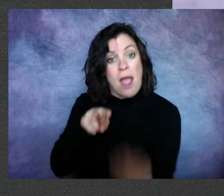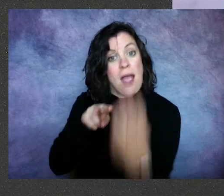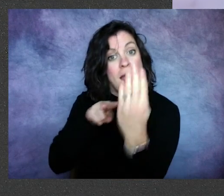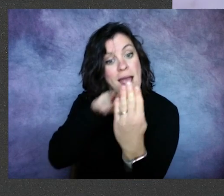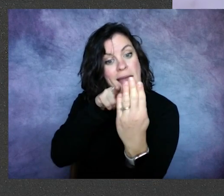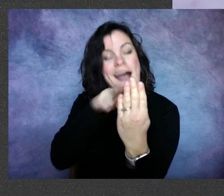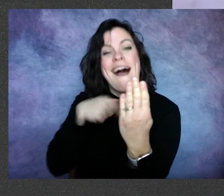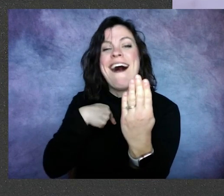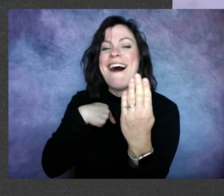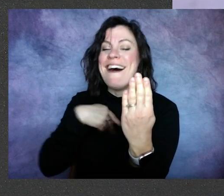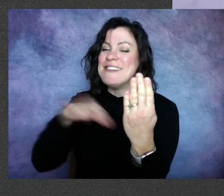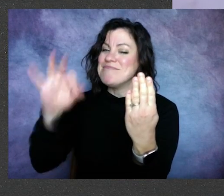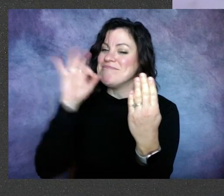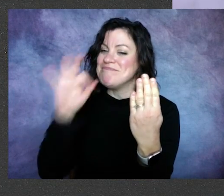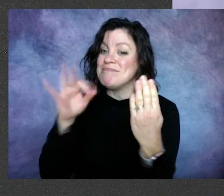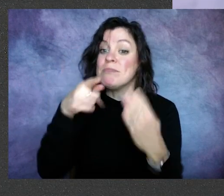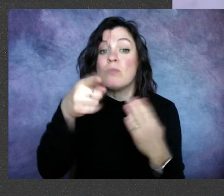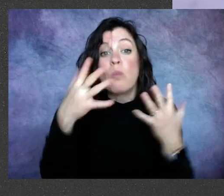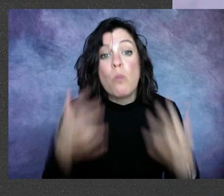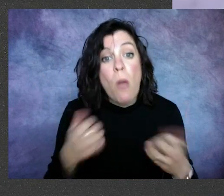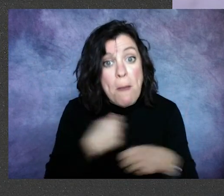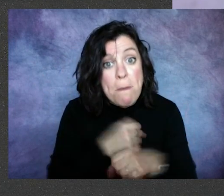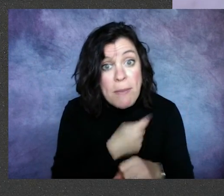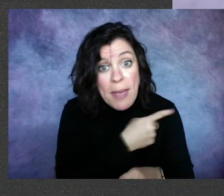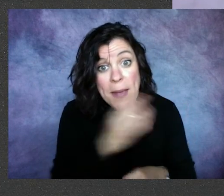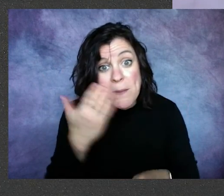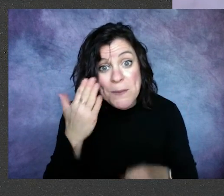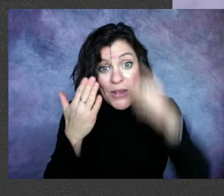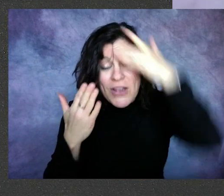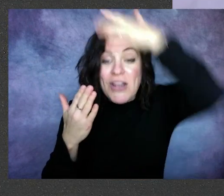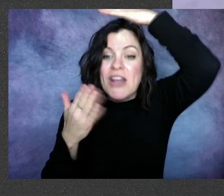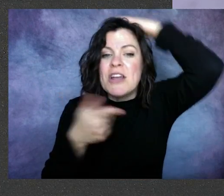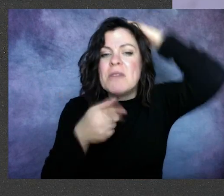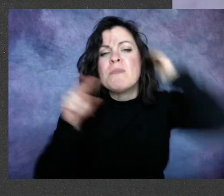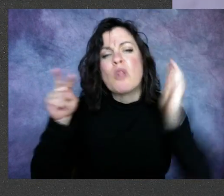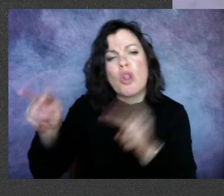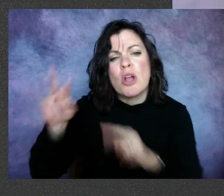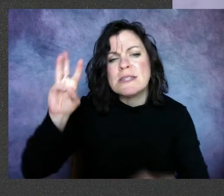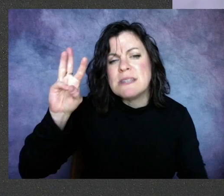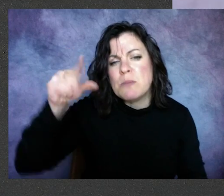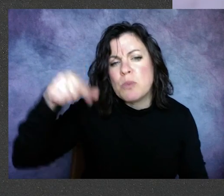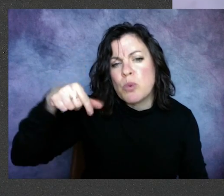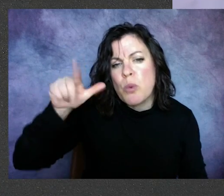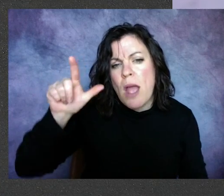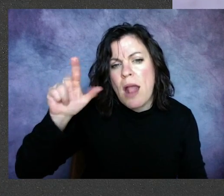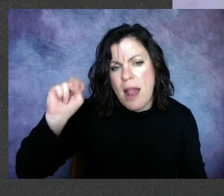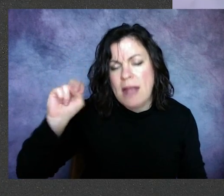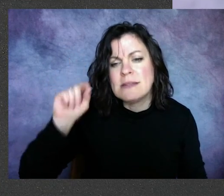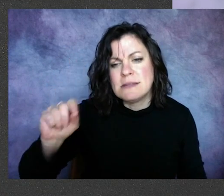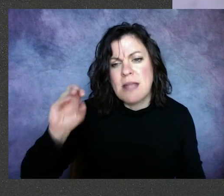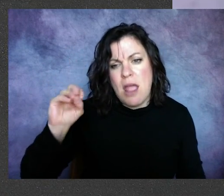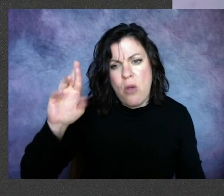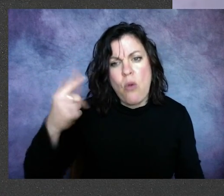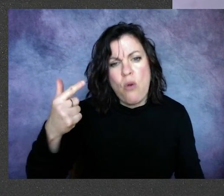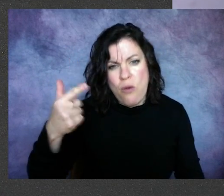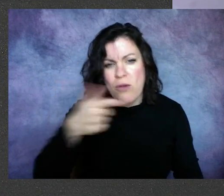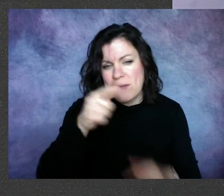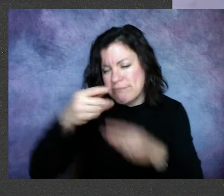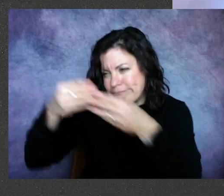to WQLN.org Homeroom and look under PBS Favorite Characters.